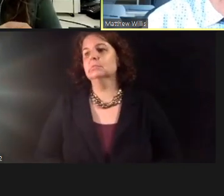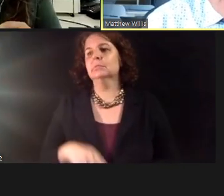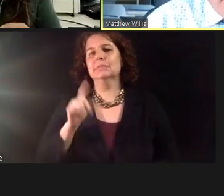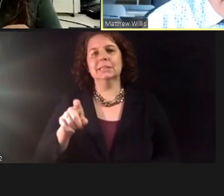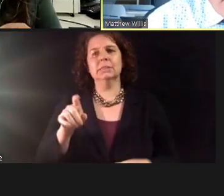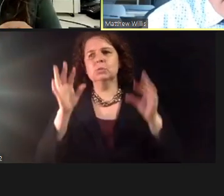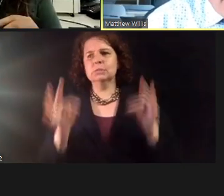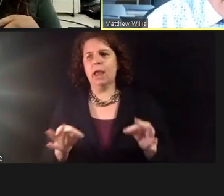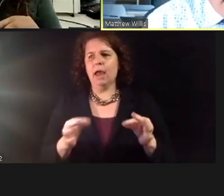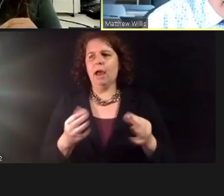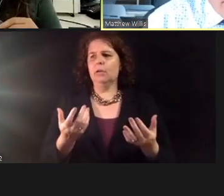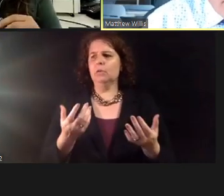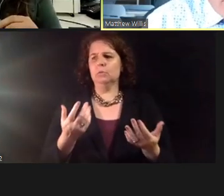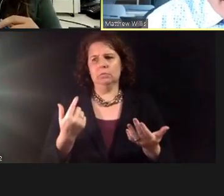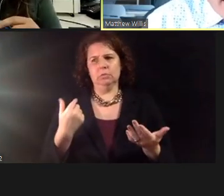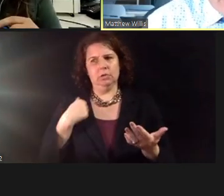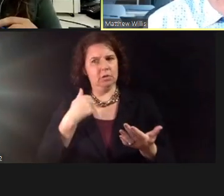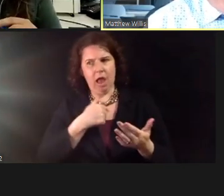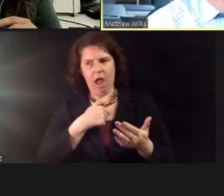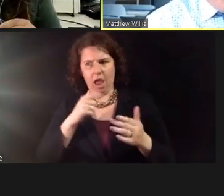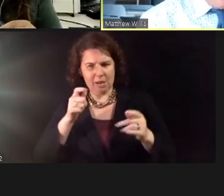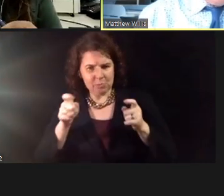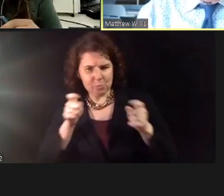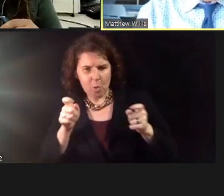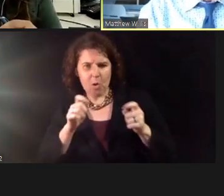up to us to accelerate that as much as we can.